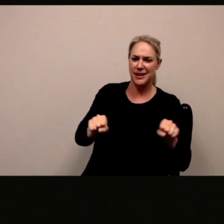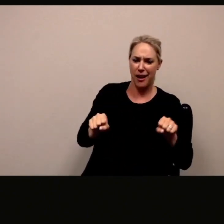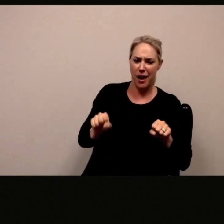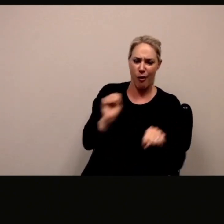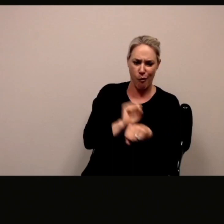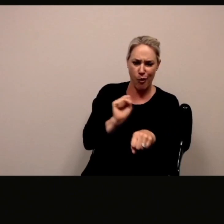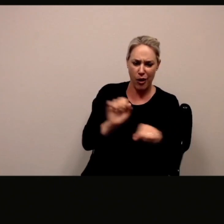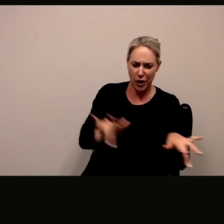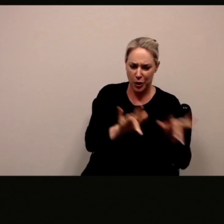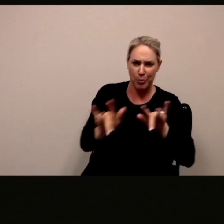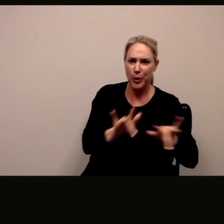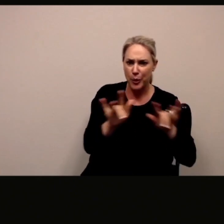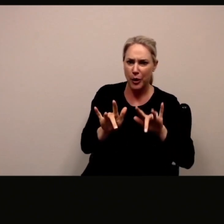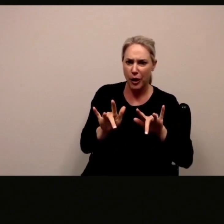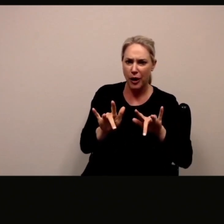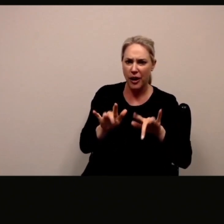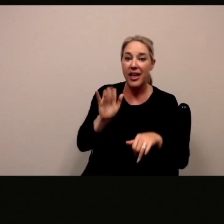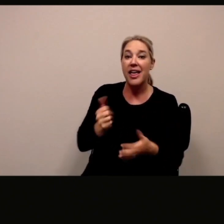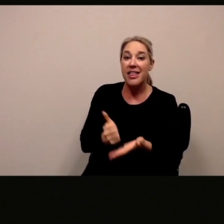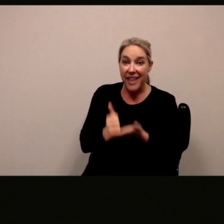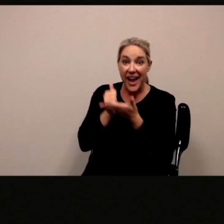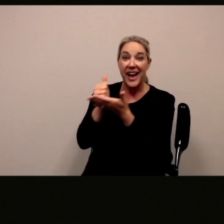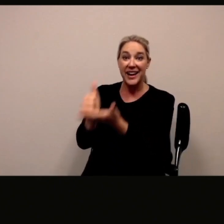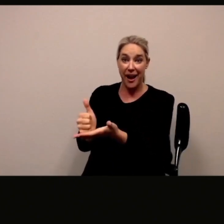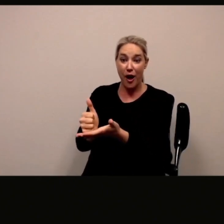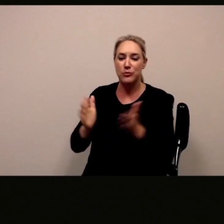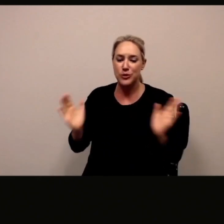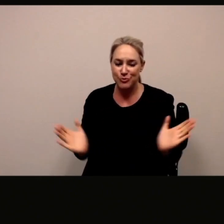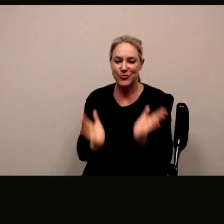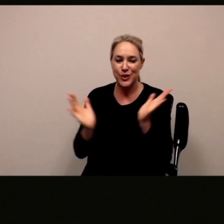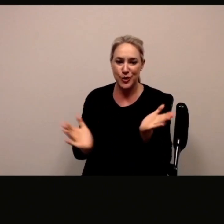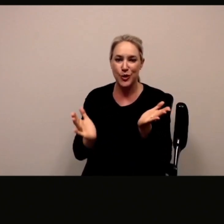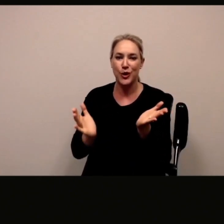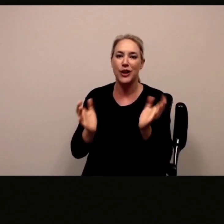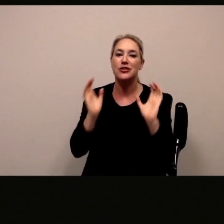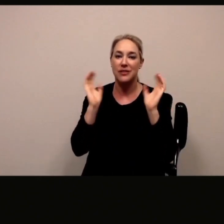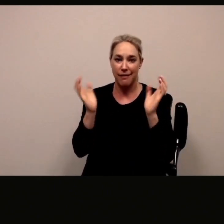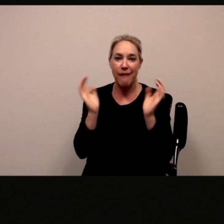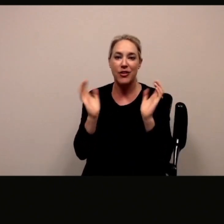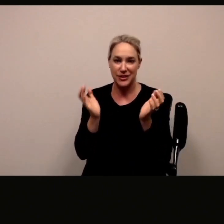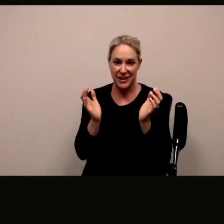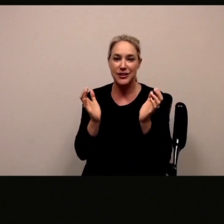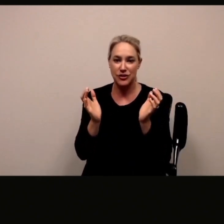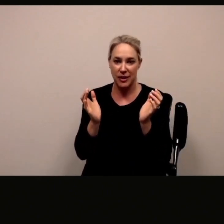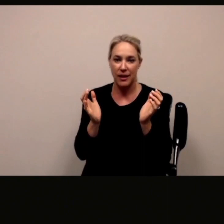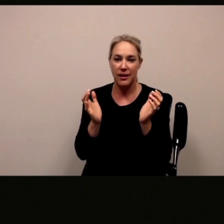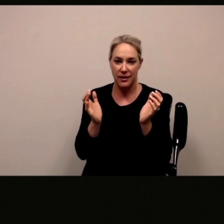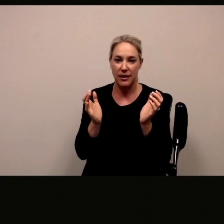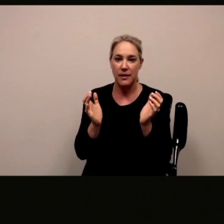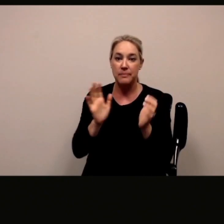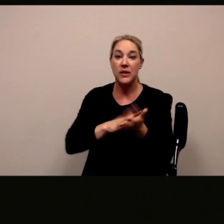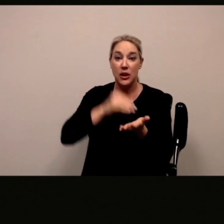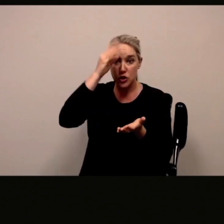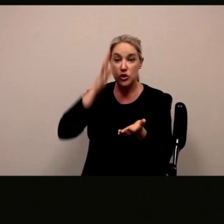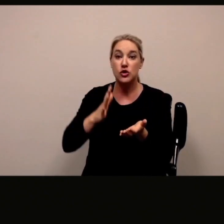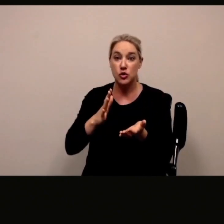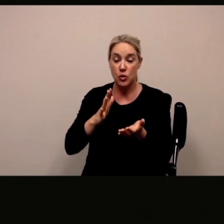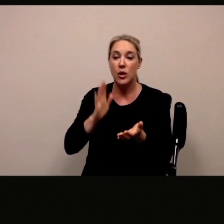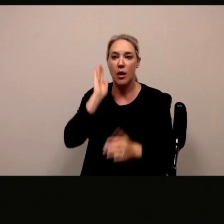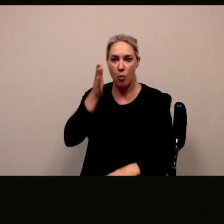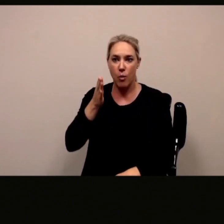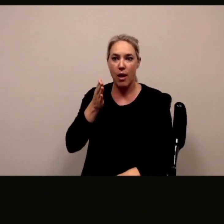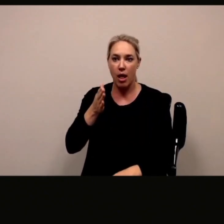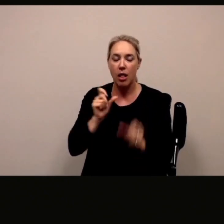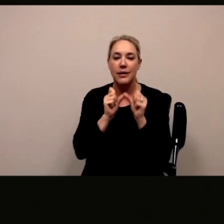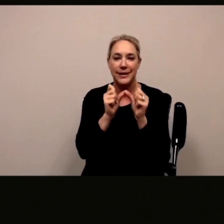that helps to push that conversation of your child furthering their computer science education, go ahead and